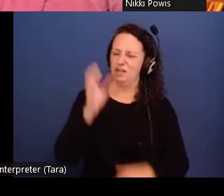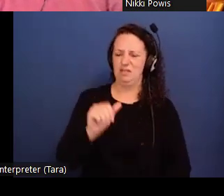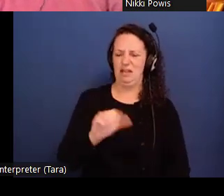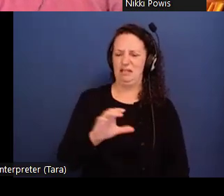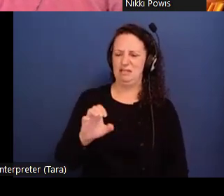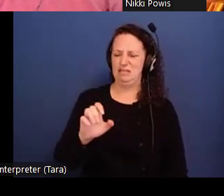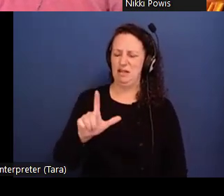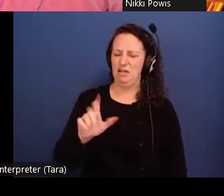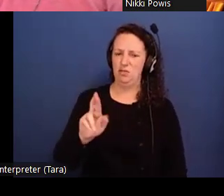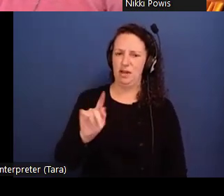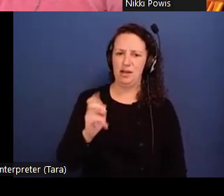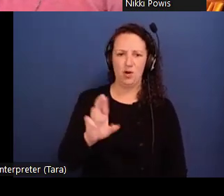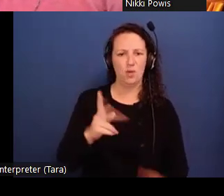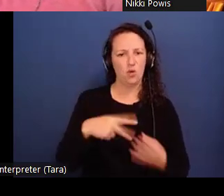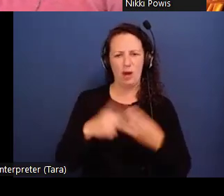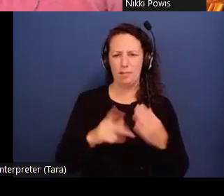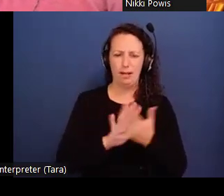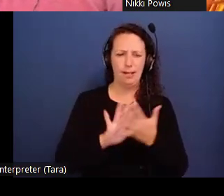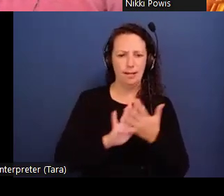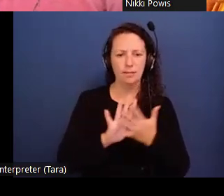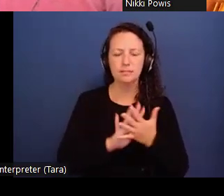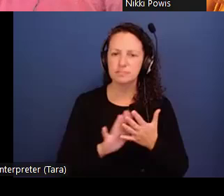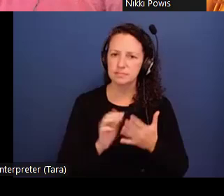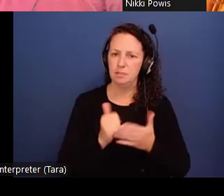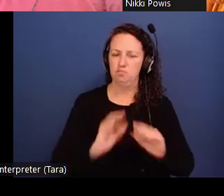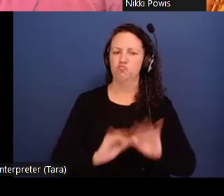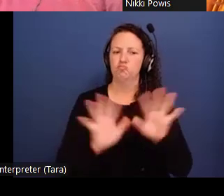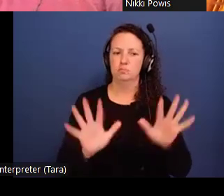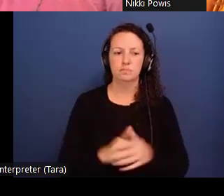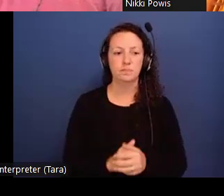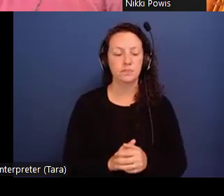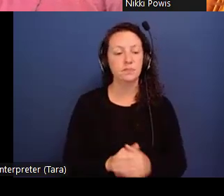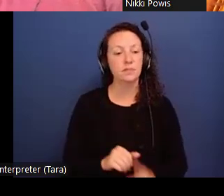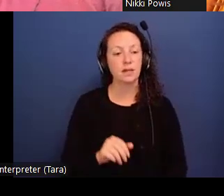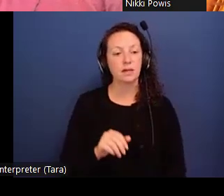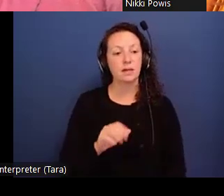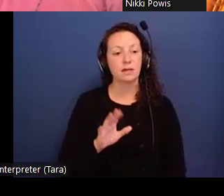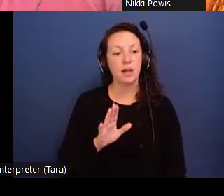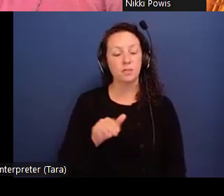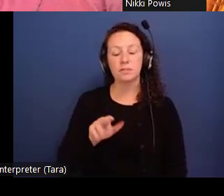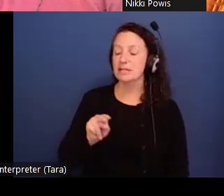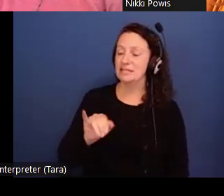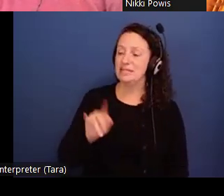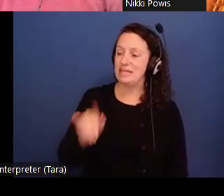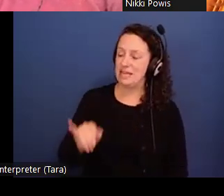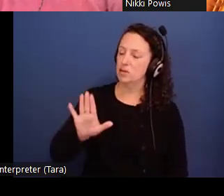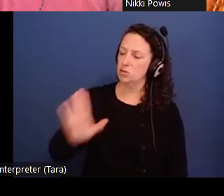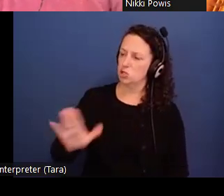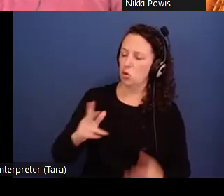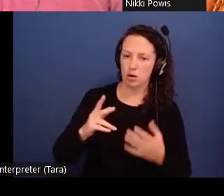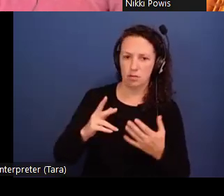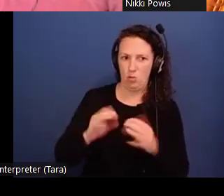Um, so Nikki, what about your organization? This might be, I know you guys do a lot. So,